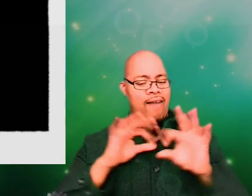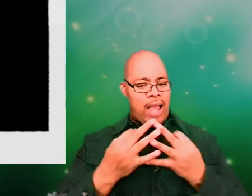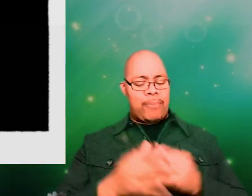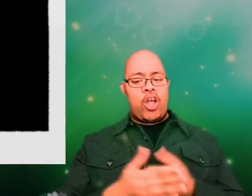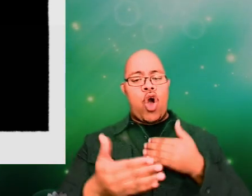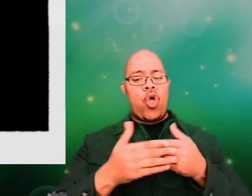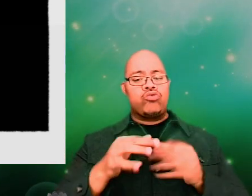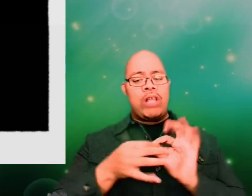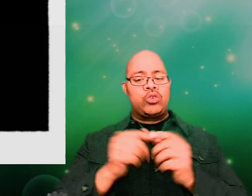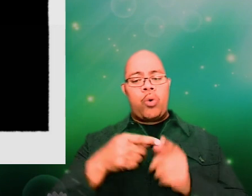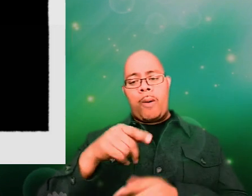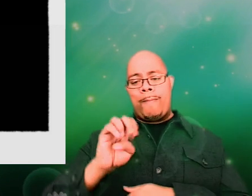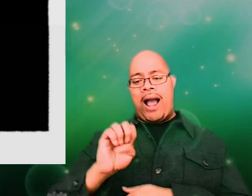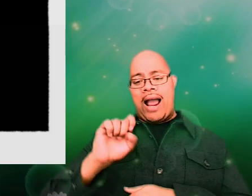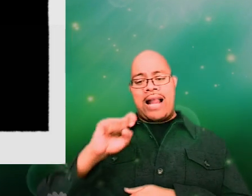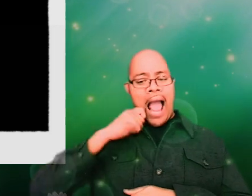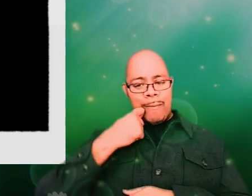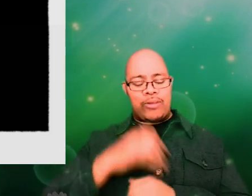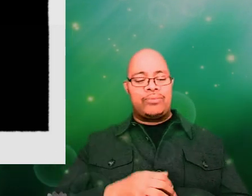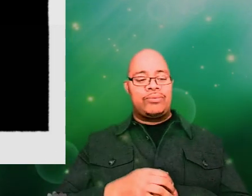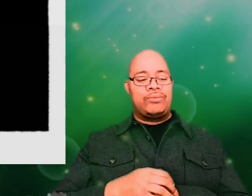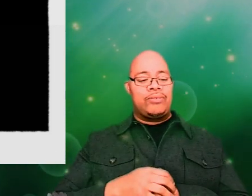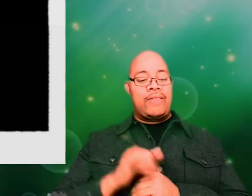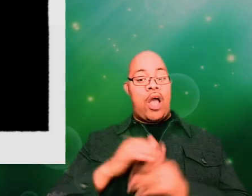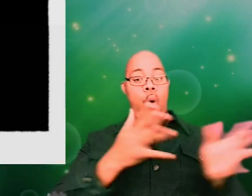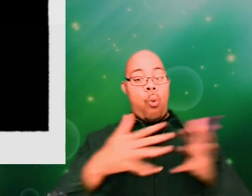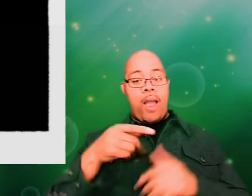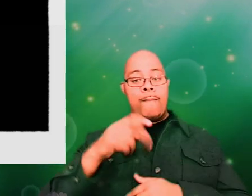to pineapples. It's wind-pollinated and not